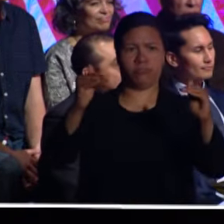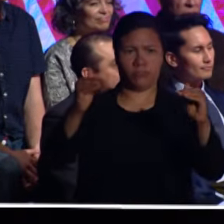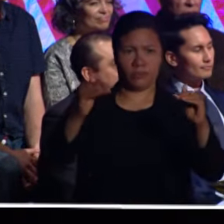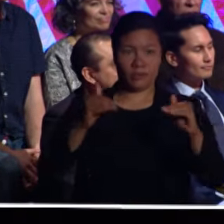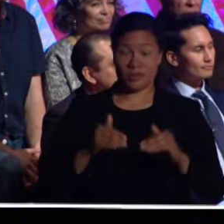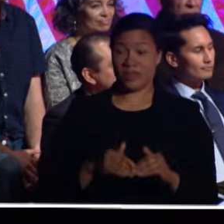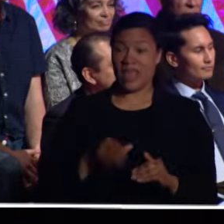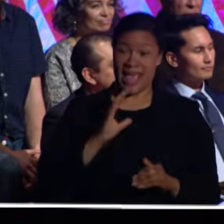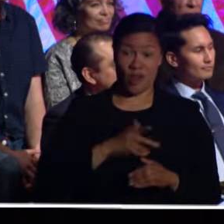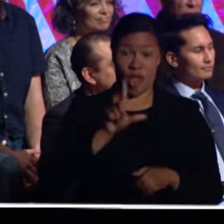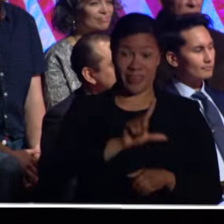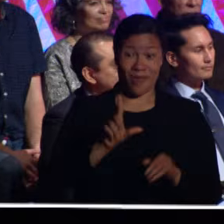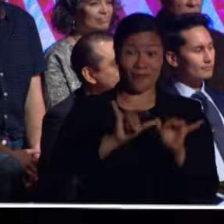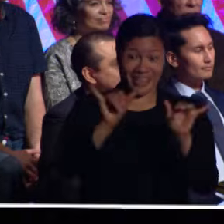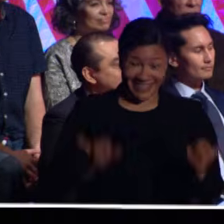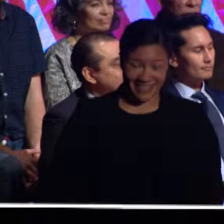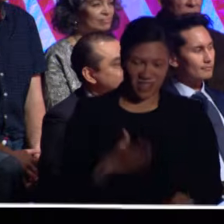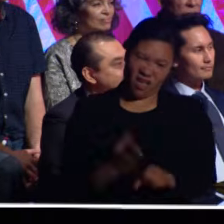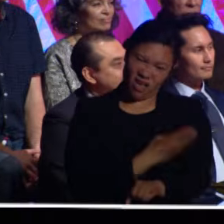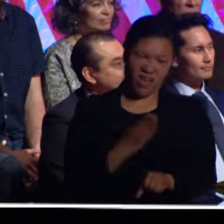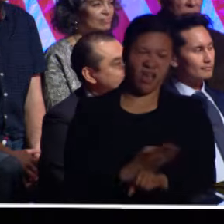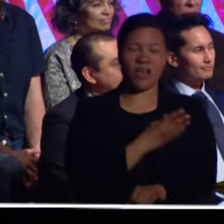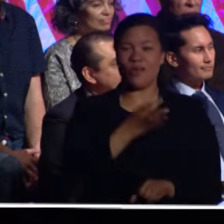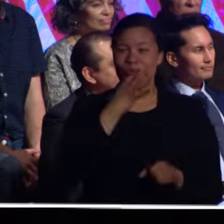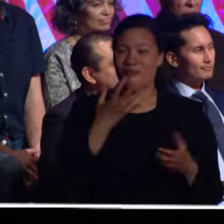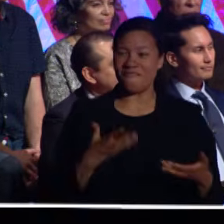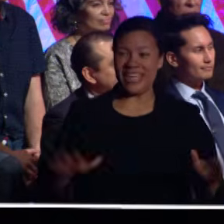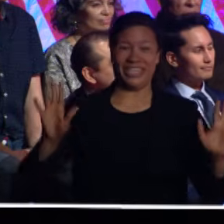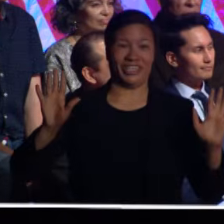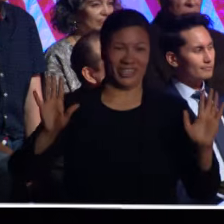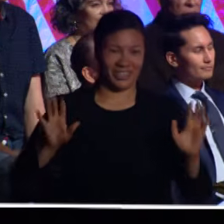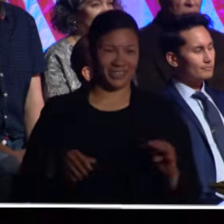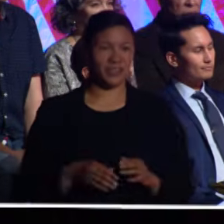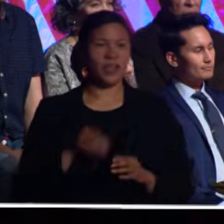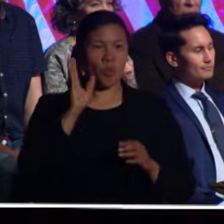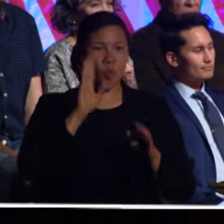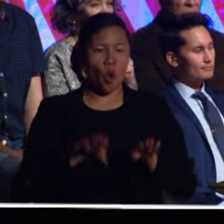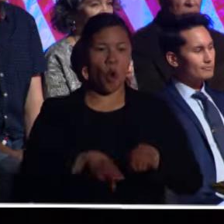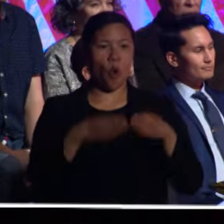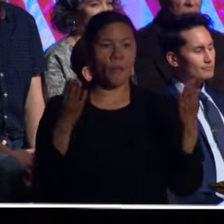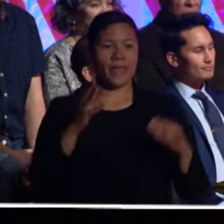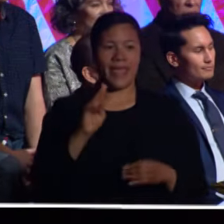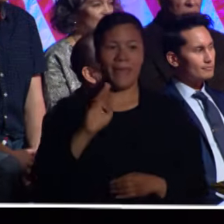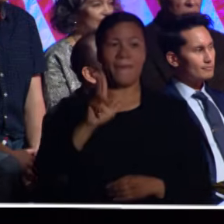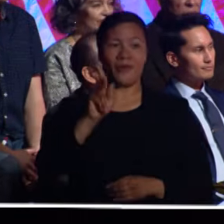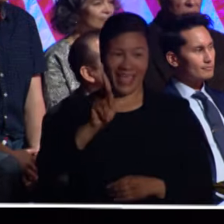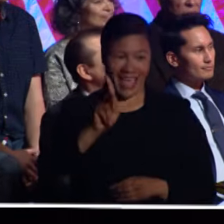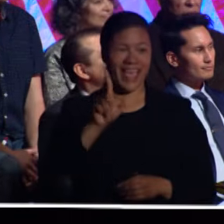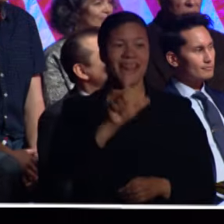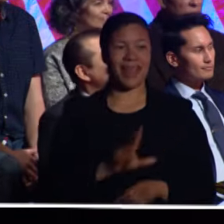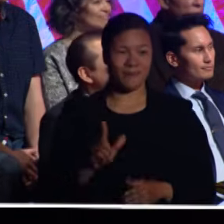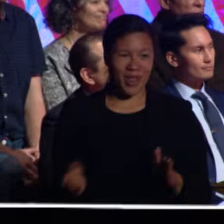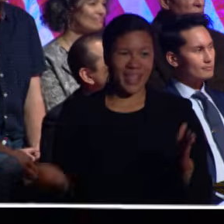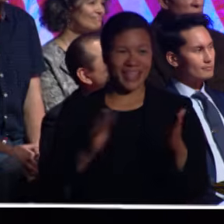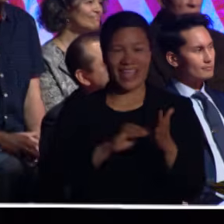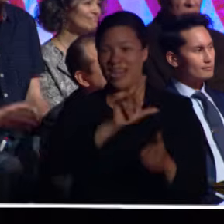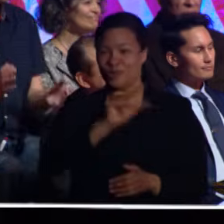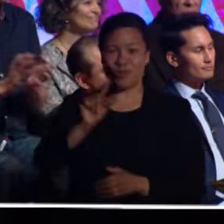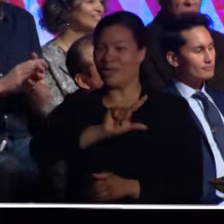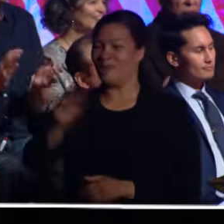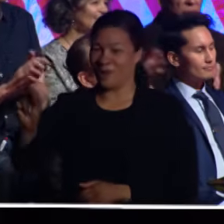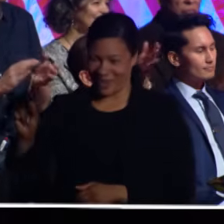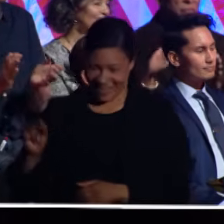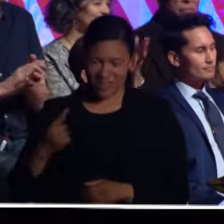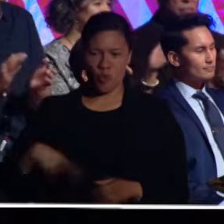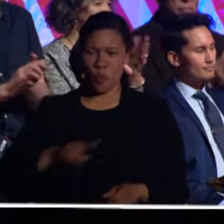nearly complete. And certainly in 2020, with the reopening of Martin Luther King Library, it's an accomplishment we can all